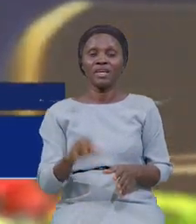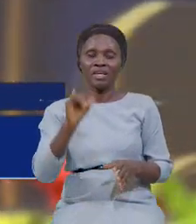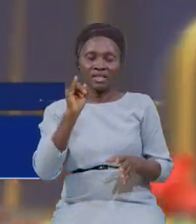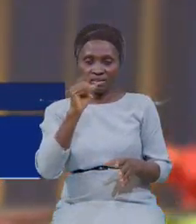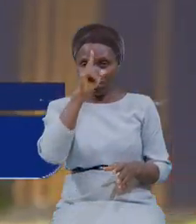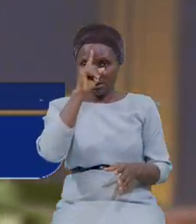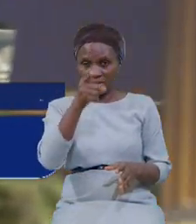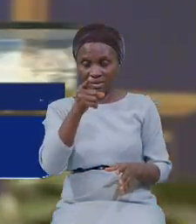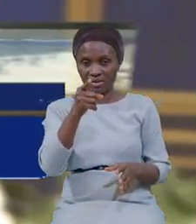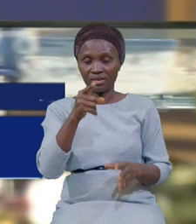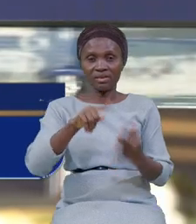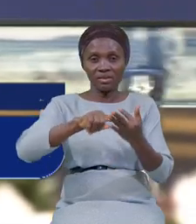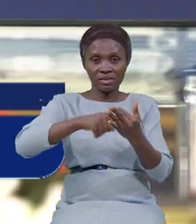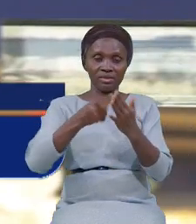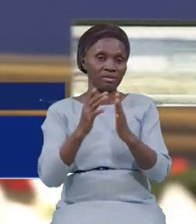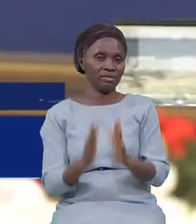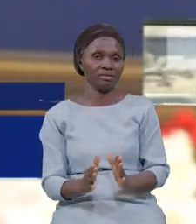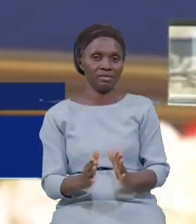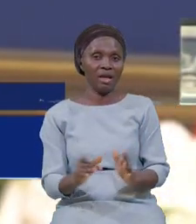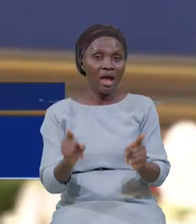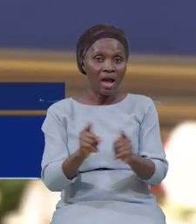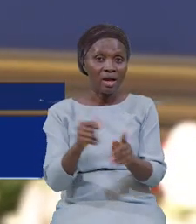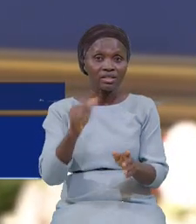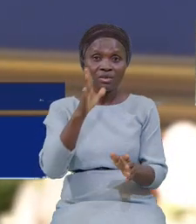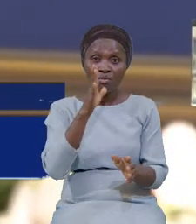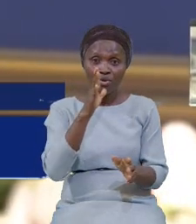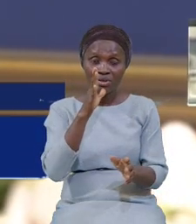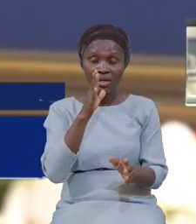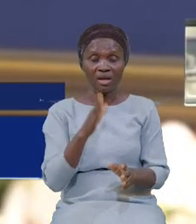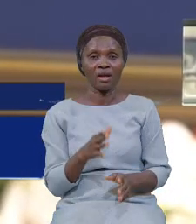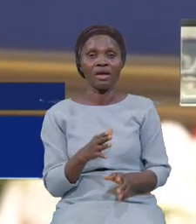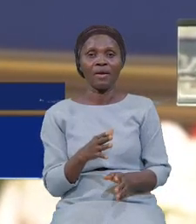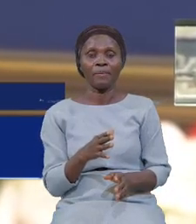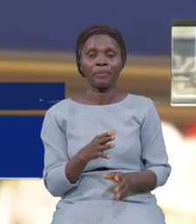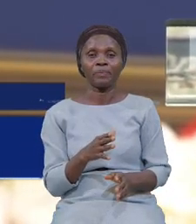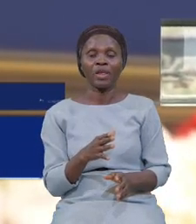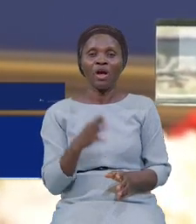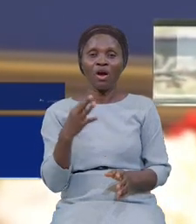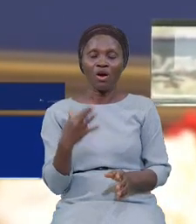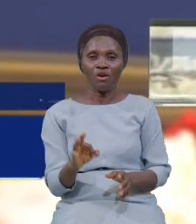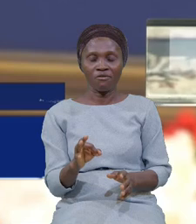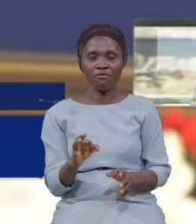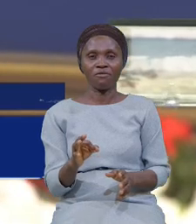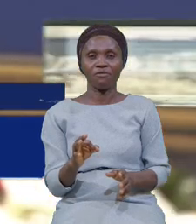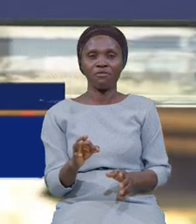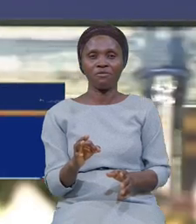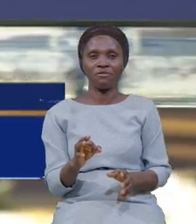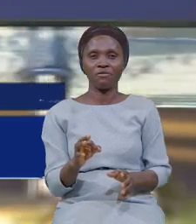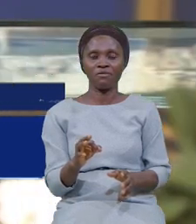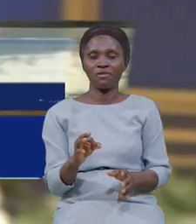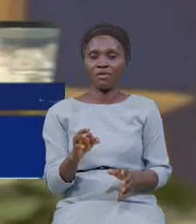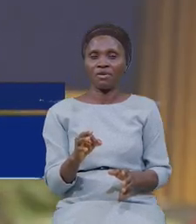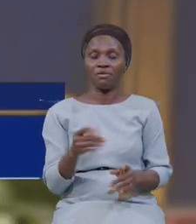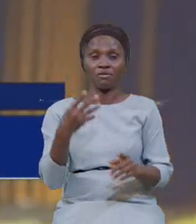the mother, as the daughter of Pharaoh, grabbed the baby, and the baby began to cry.